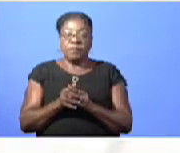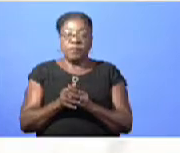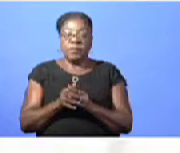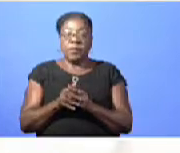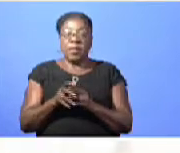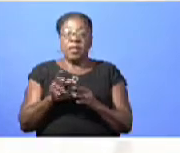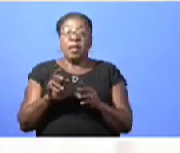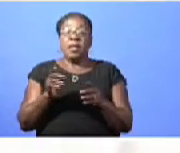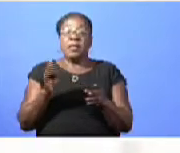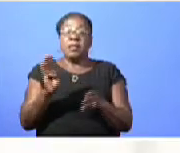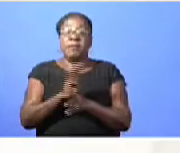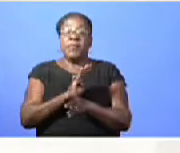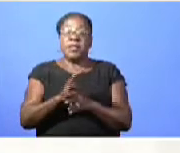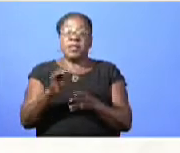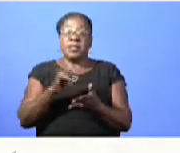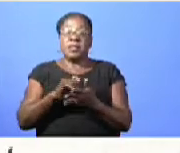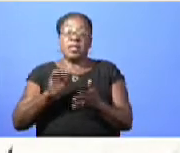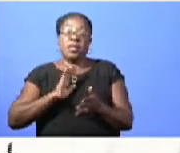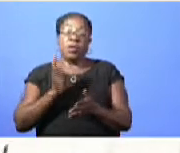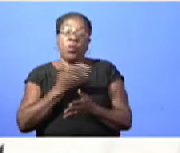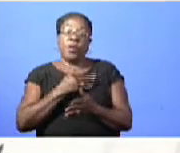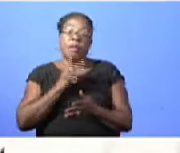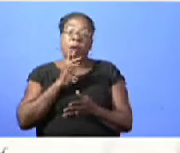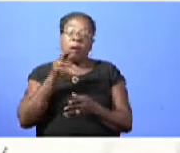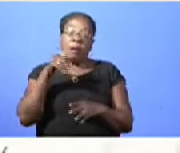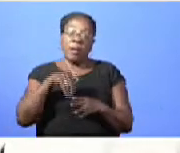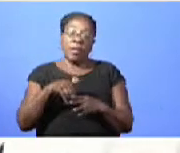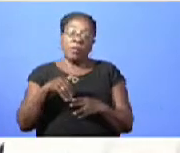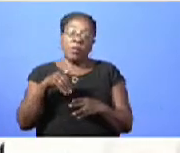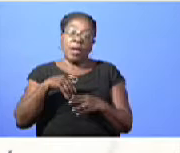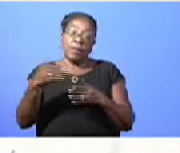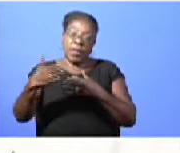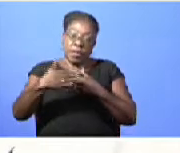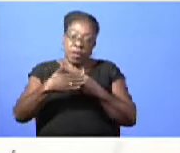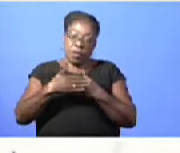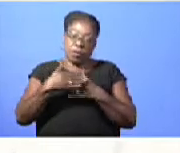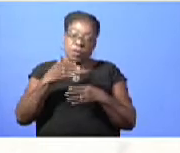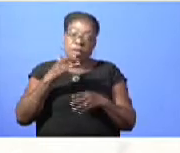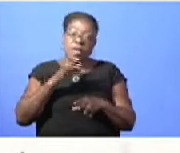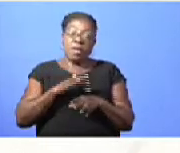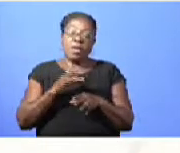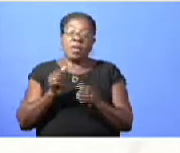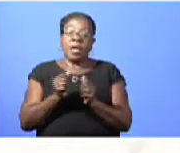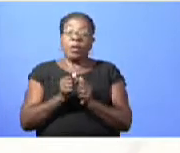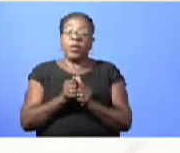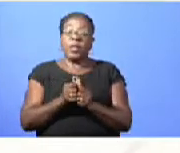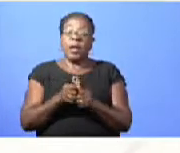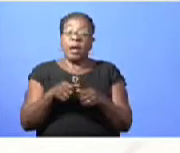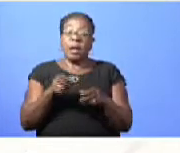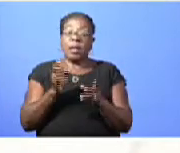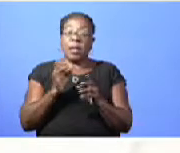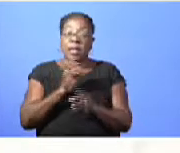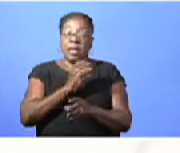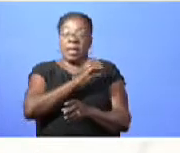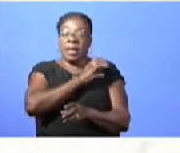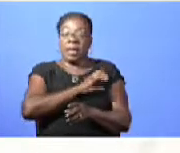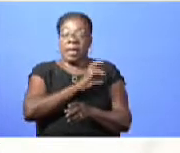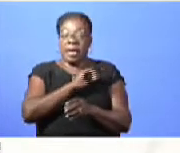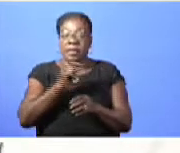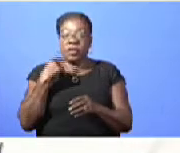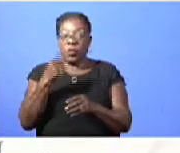business that we're in, we come in close contact with our clients. So we had